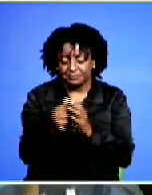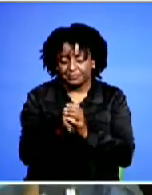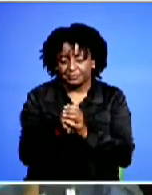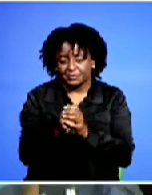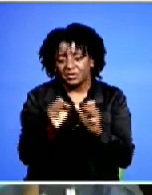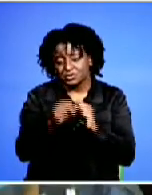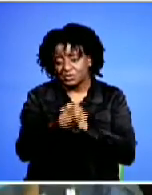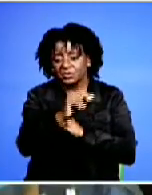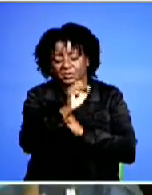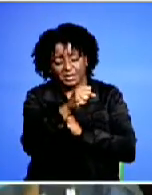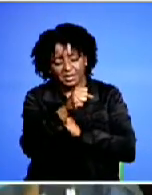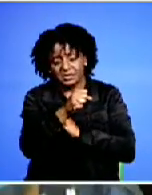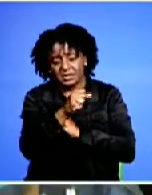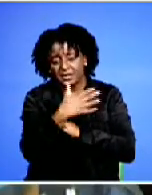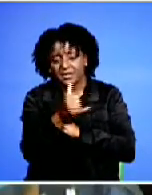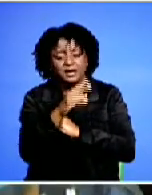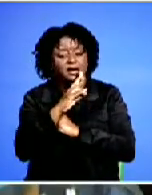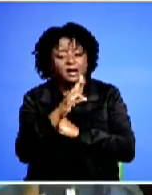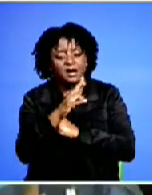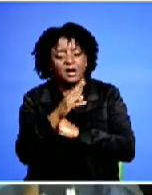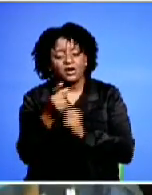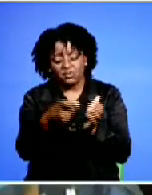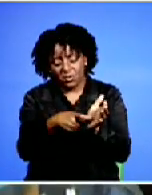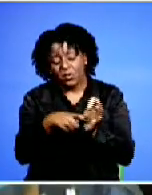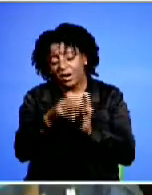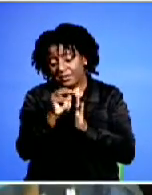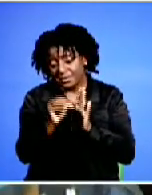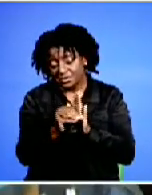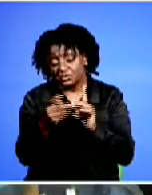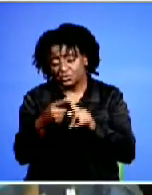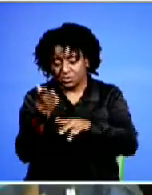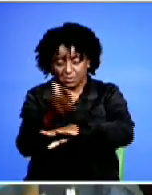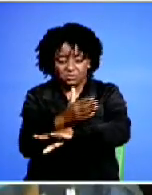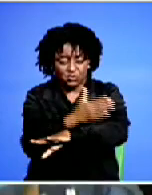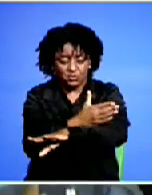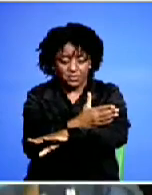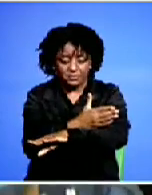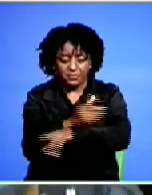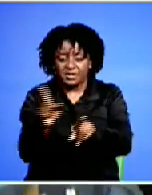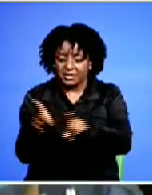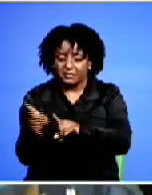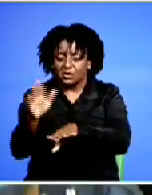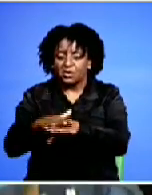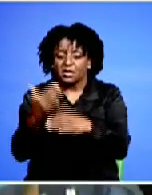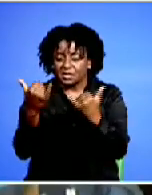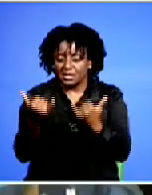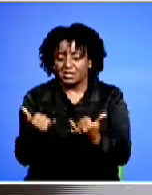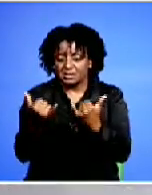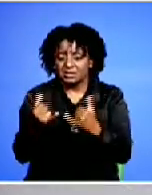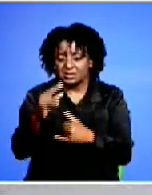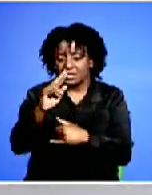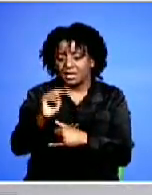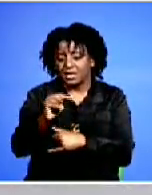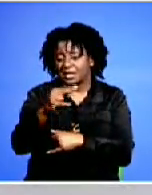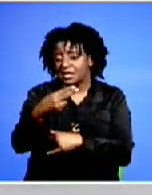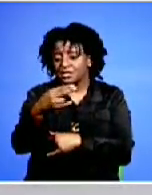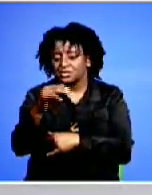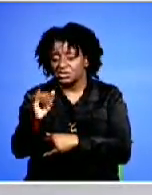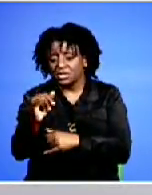yes, there are absolute requirements to improve even on the existing NHI platform. There